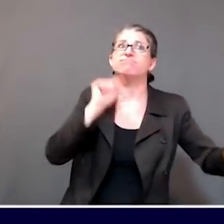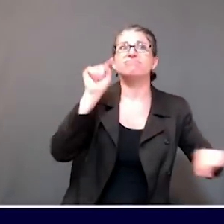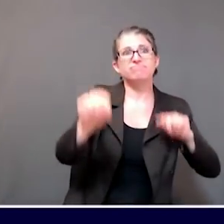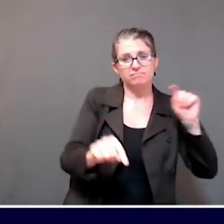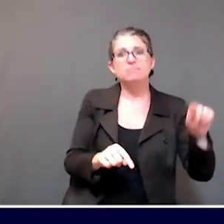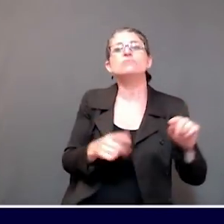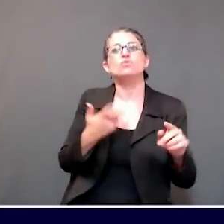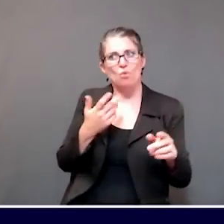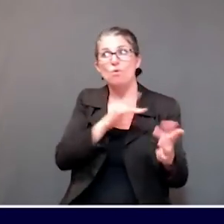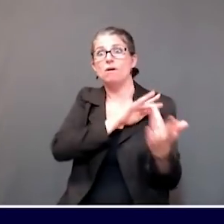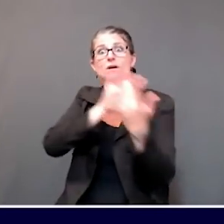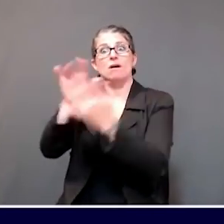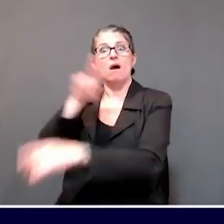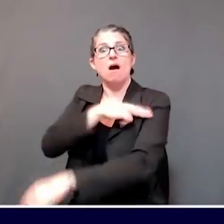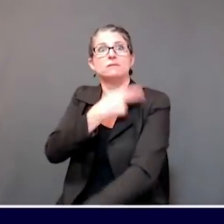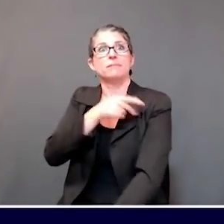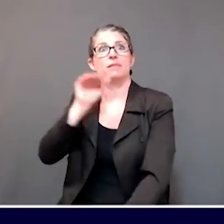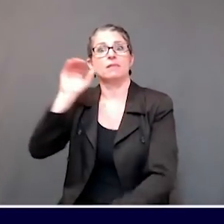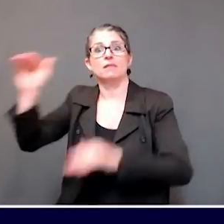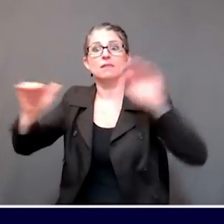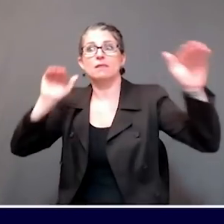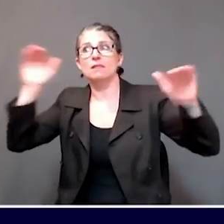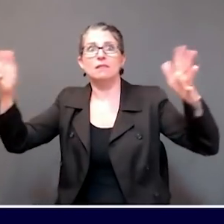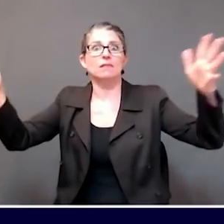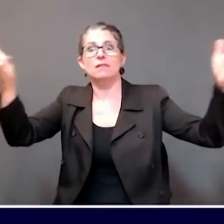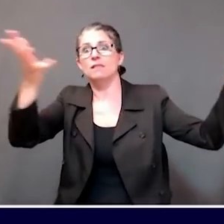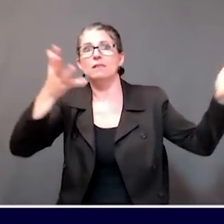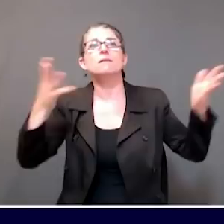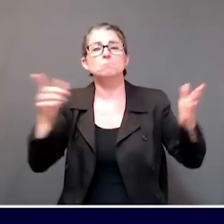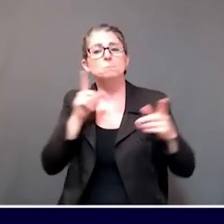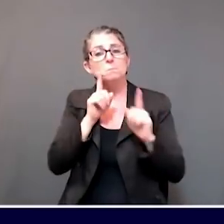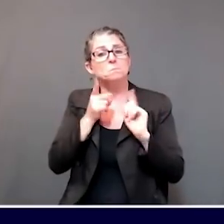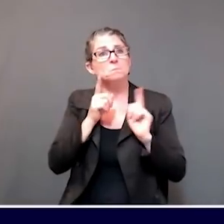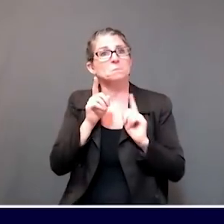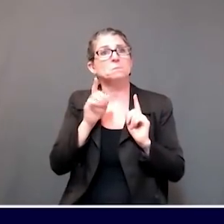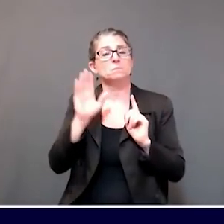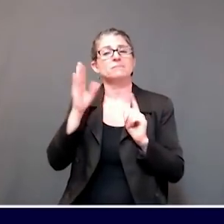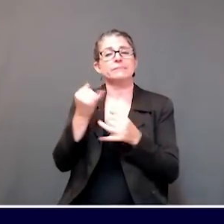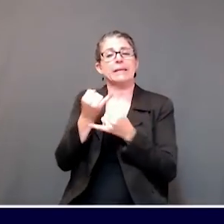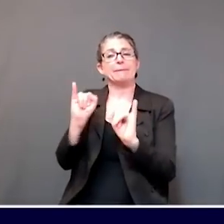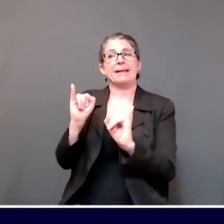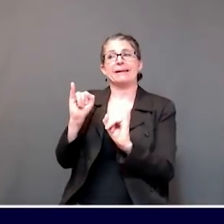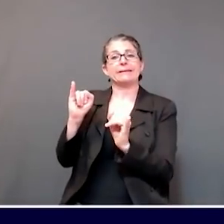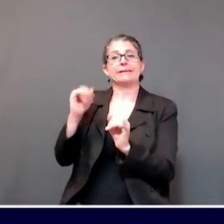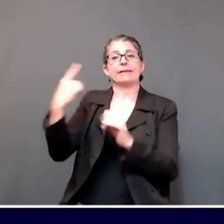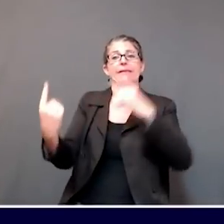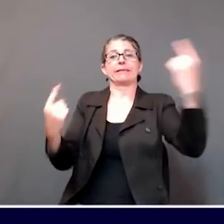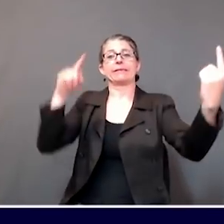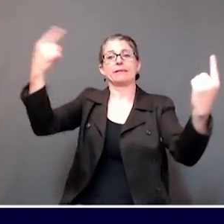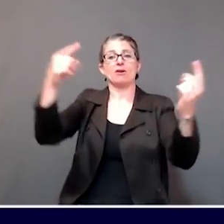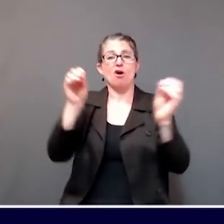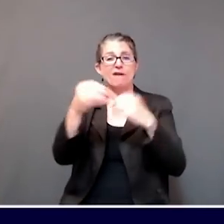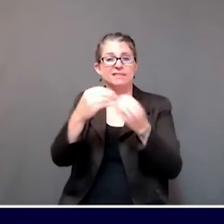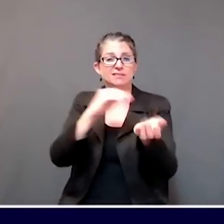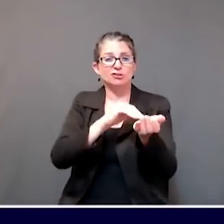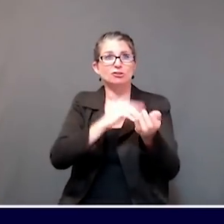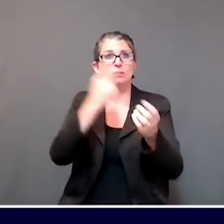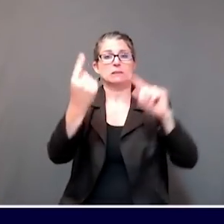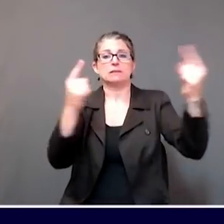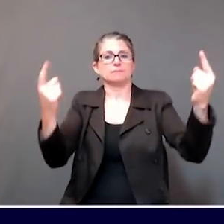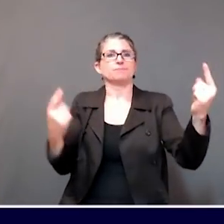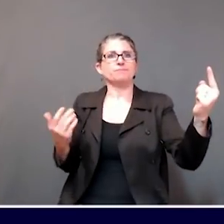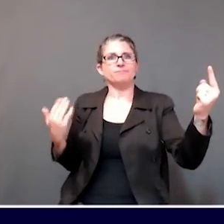smaller independent physician offices need to have access to PPE. So we've had a meeting with them not long ago